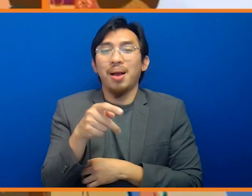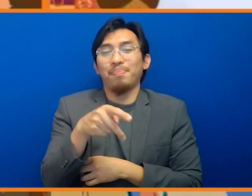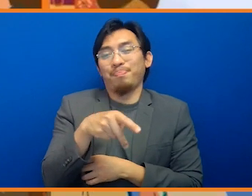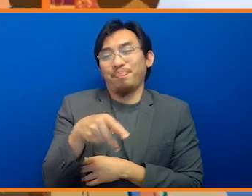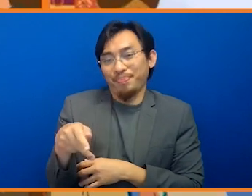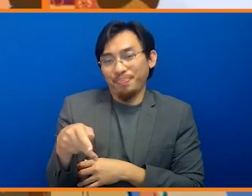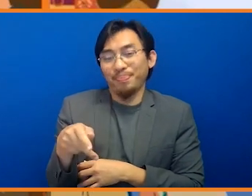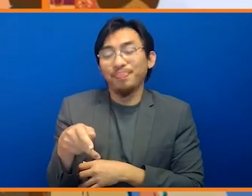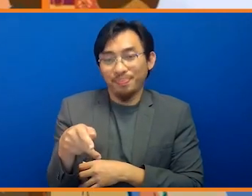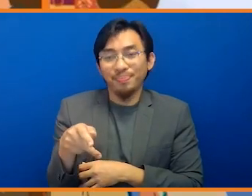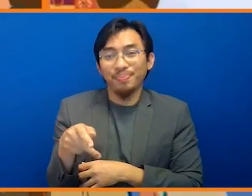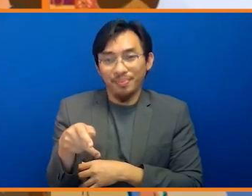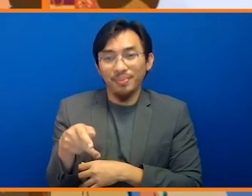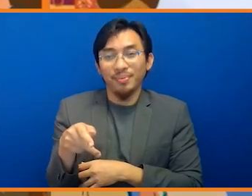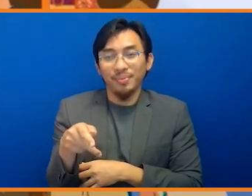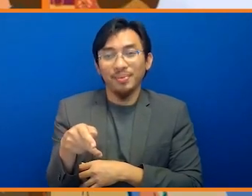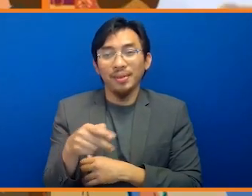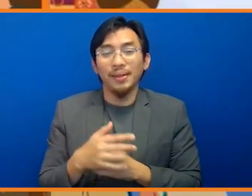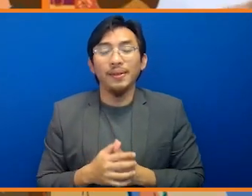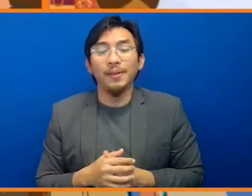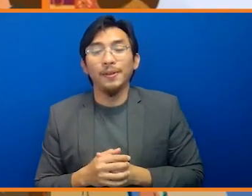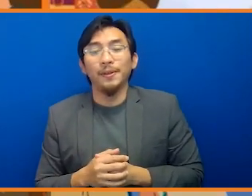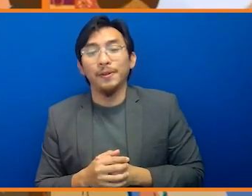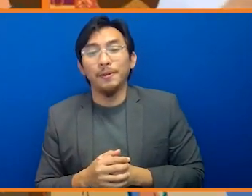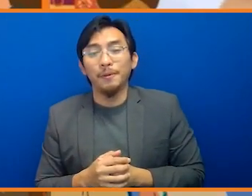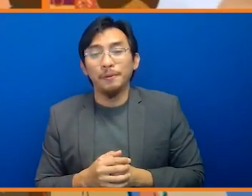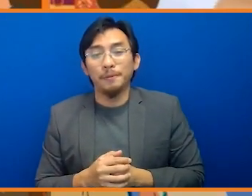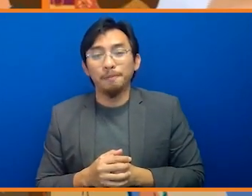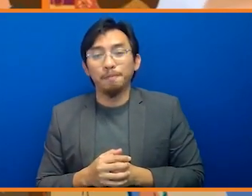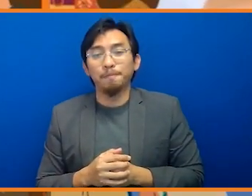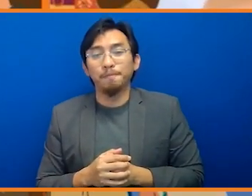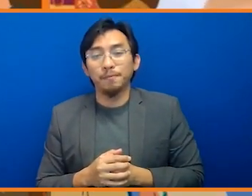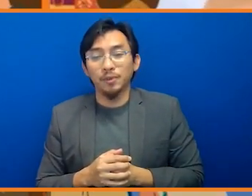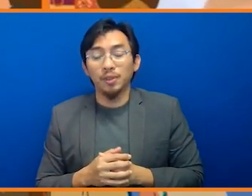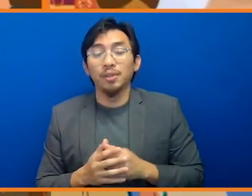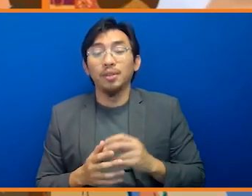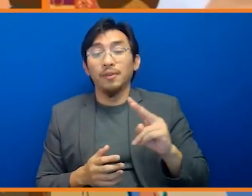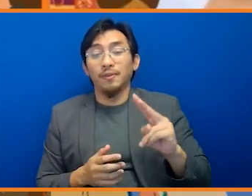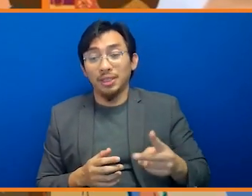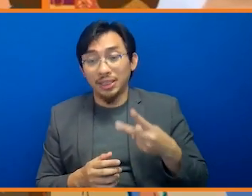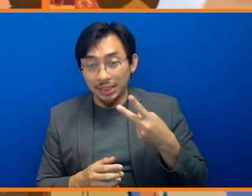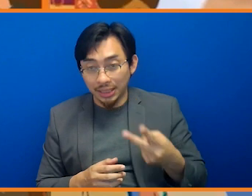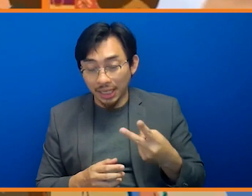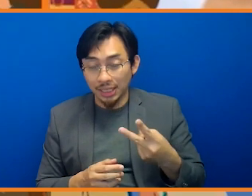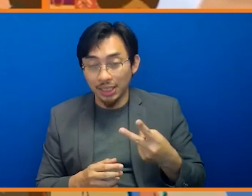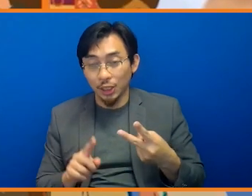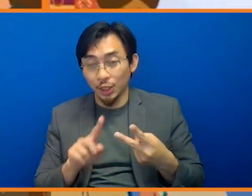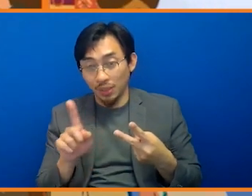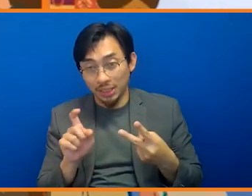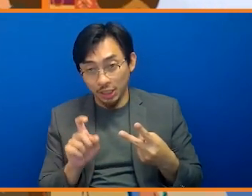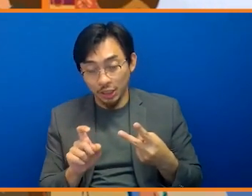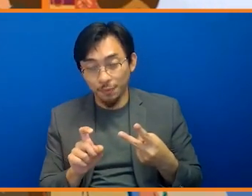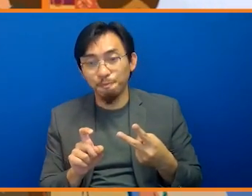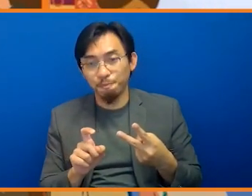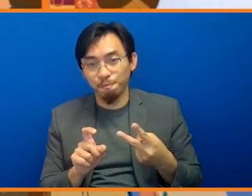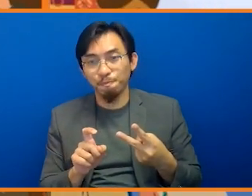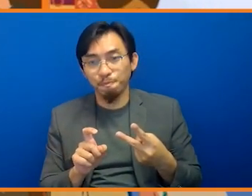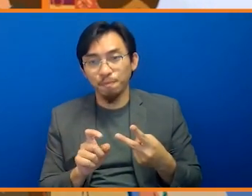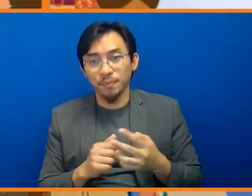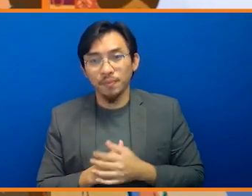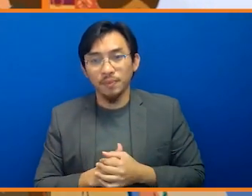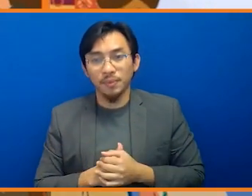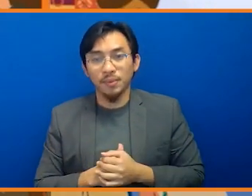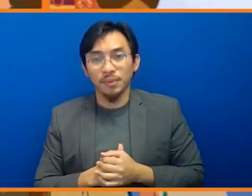facilitate this application. And for the second question,